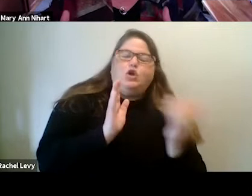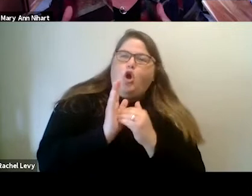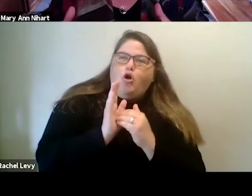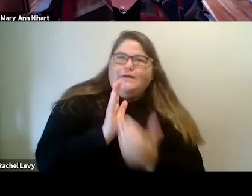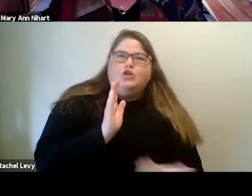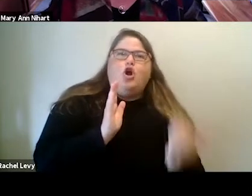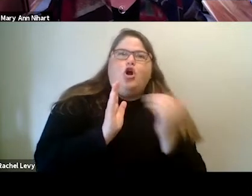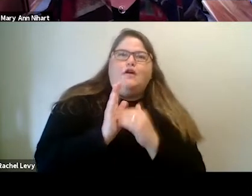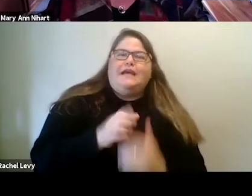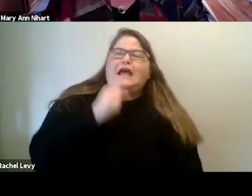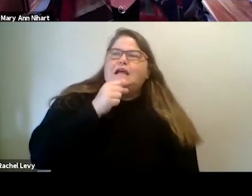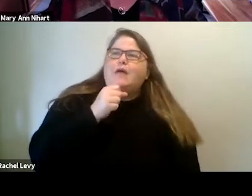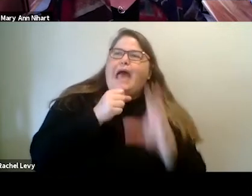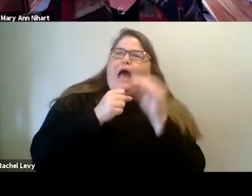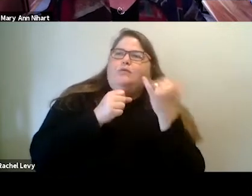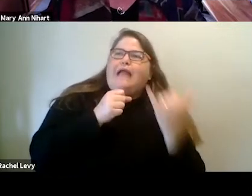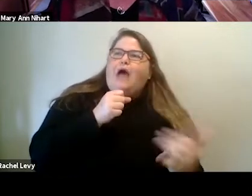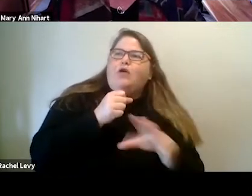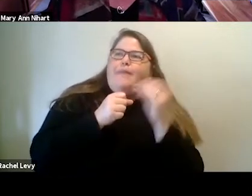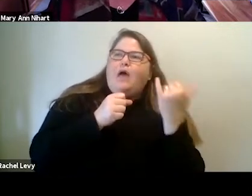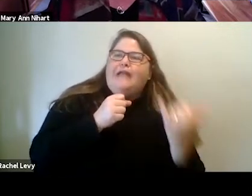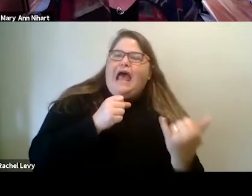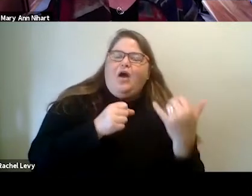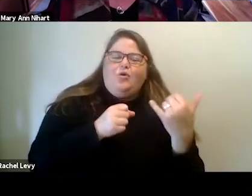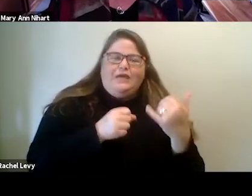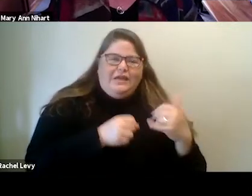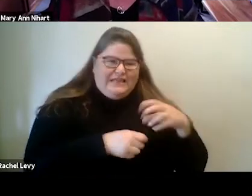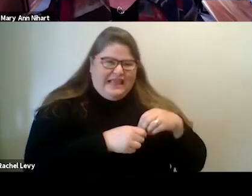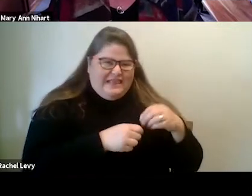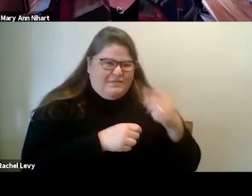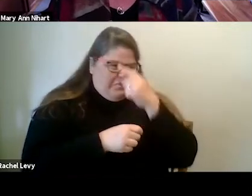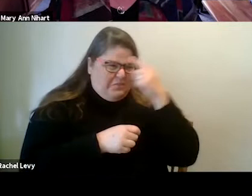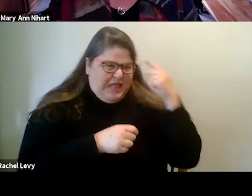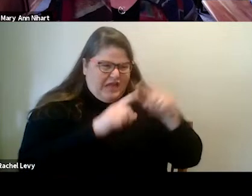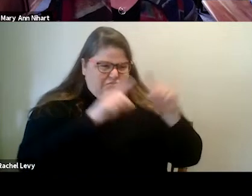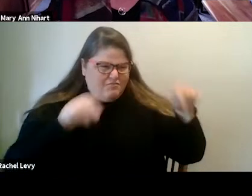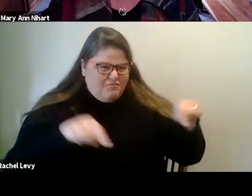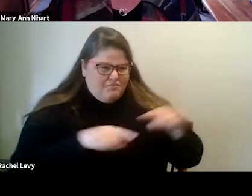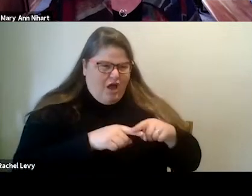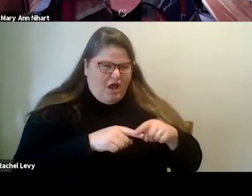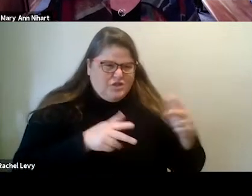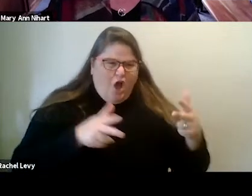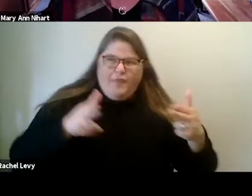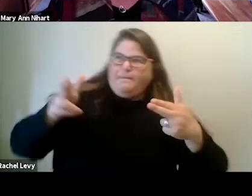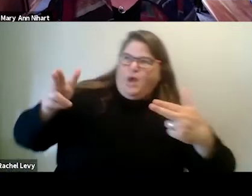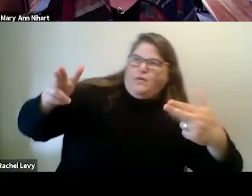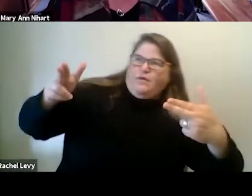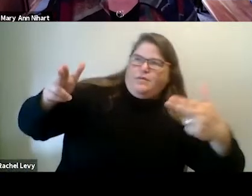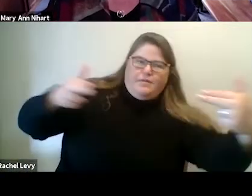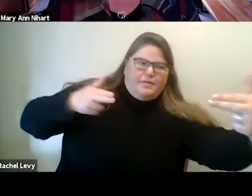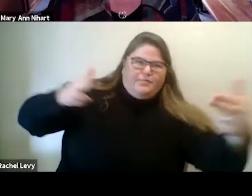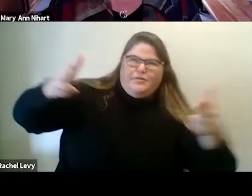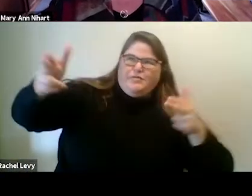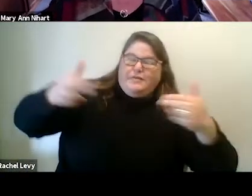big black box. And all these guns pointed at a young man who was